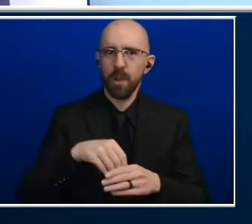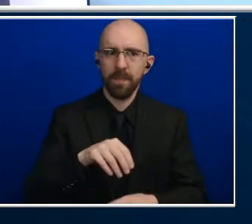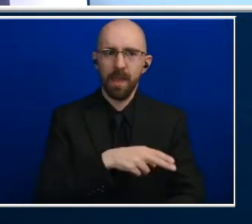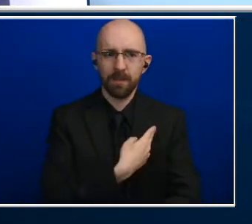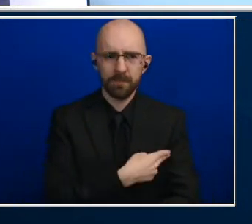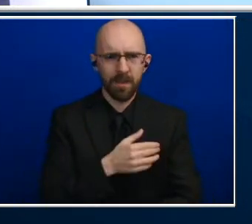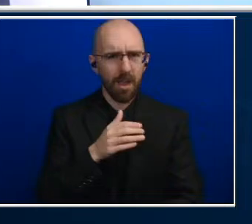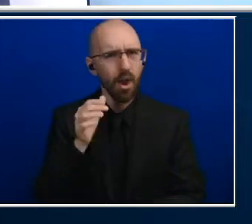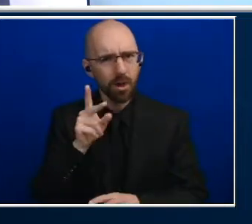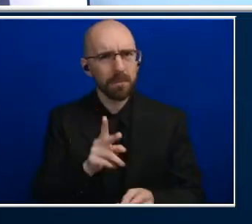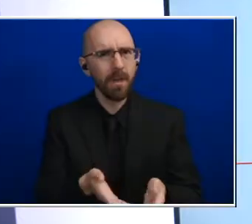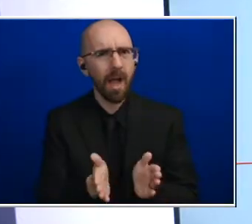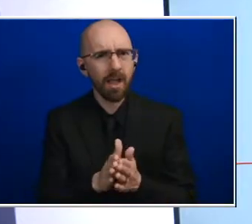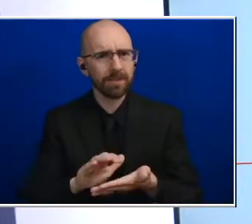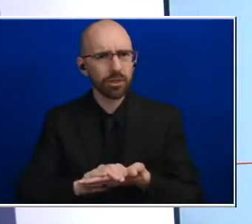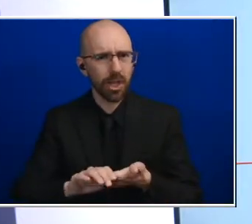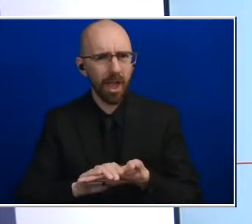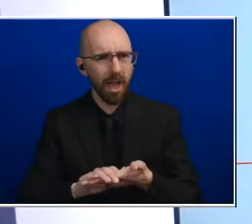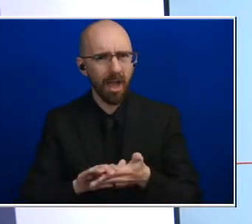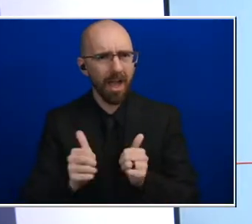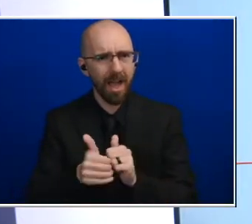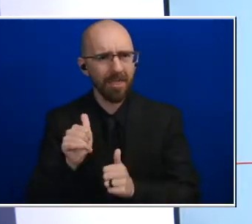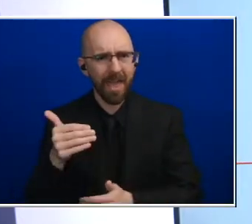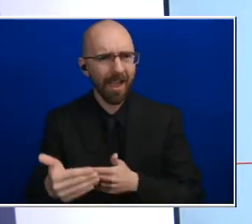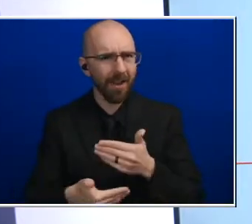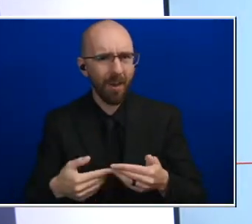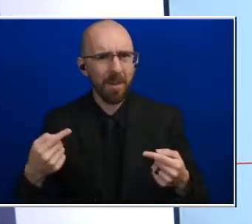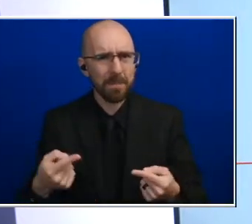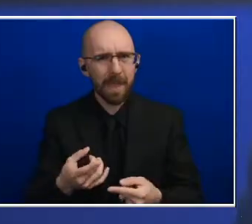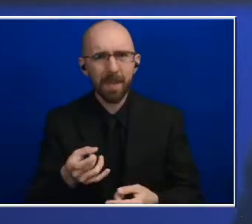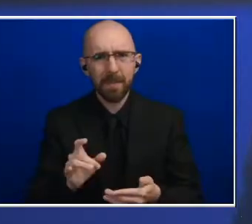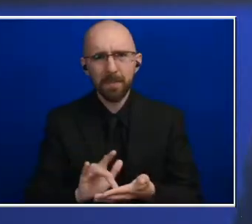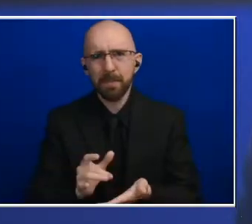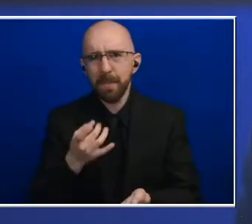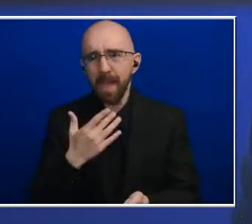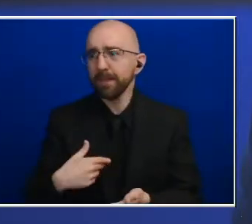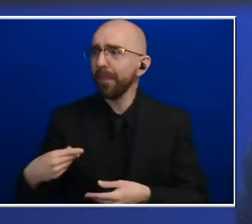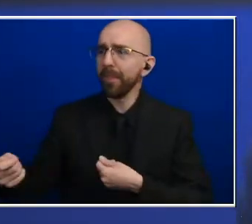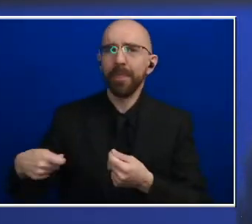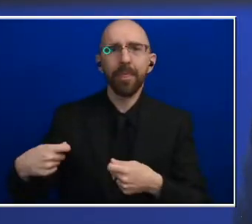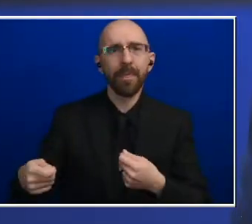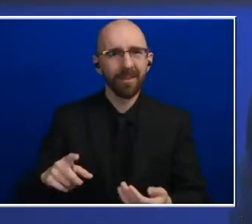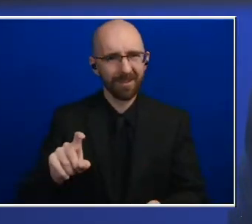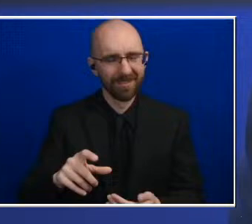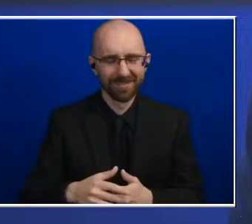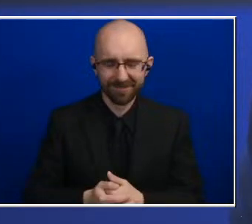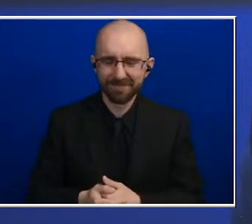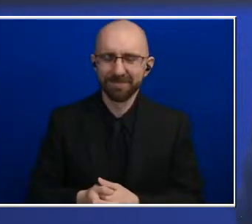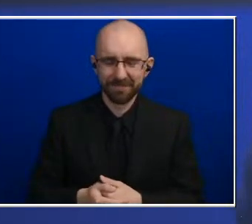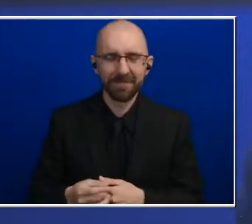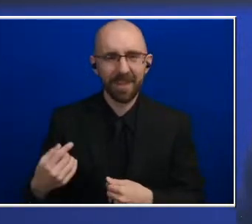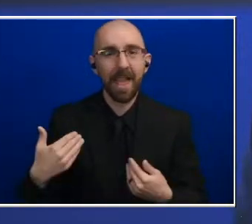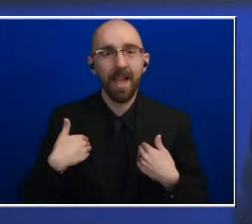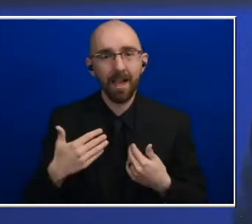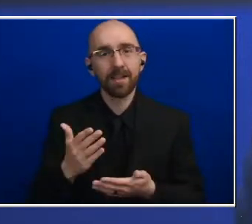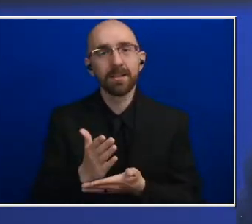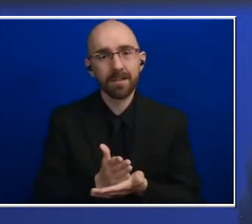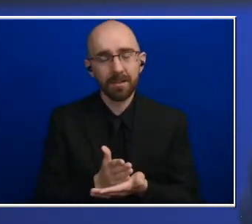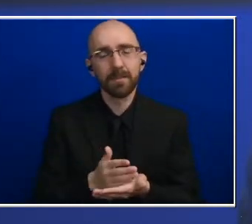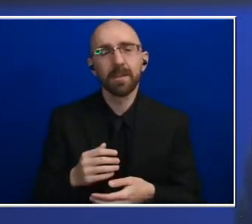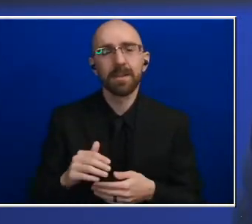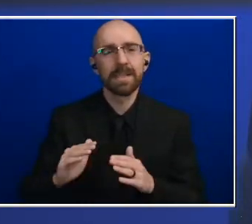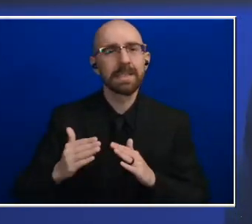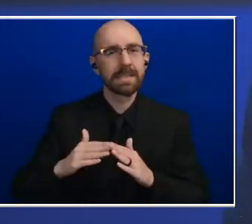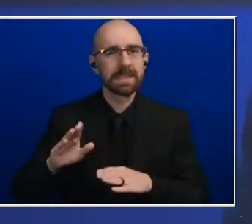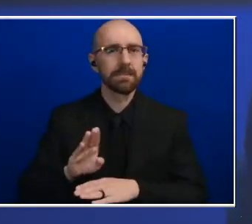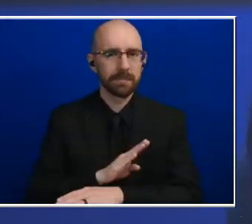checks. Is that how that go for you on the payments? Well, you know, I did have some city business to do while I